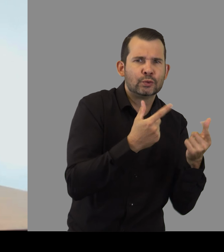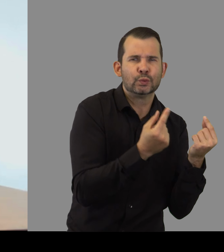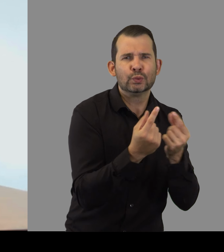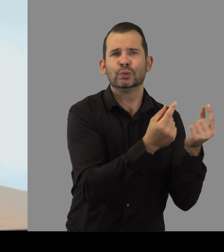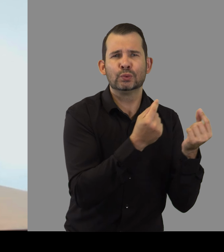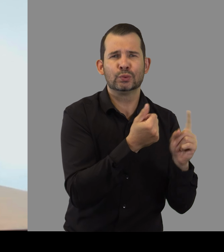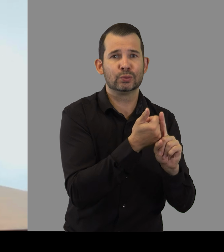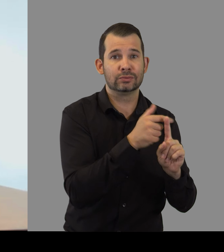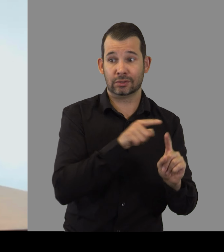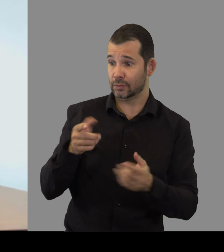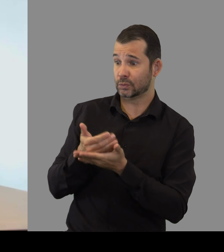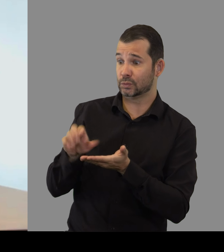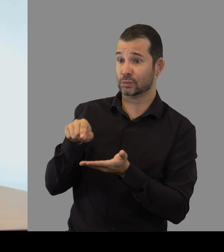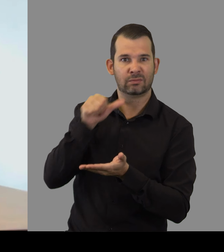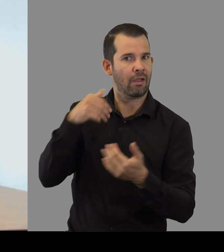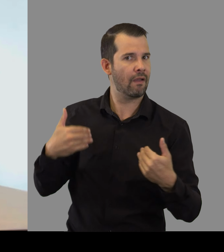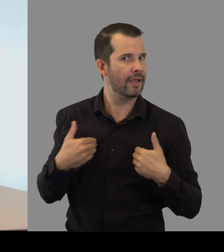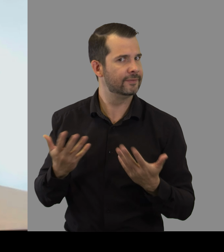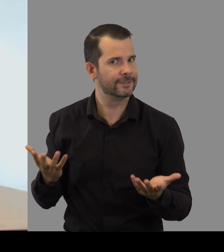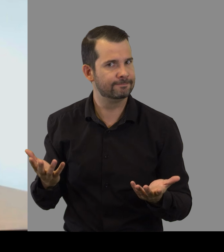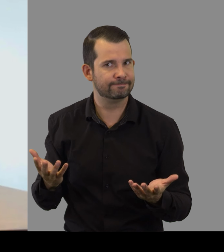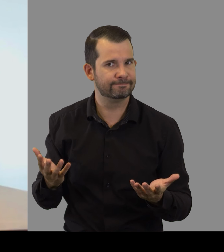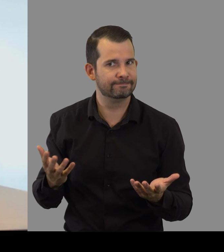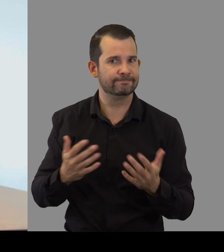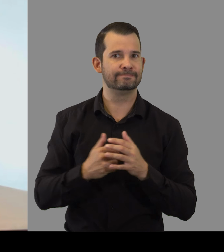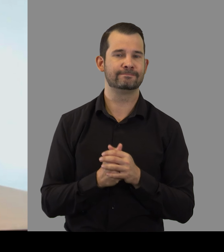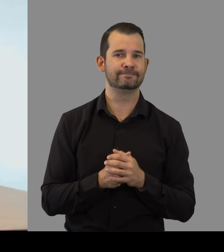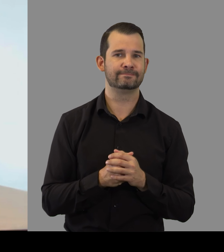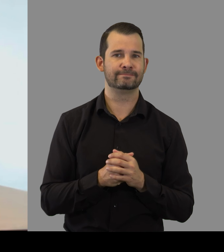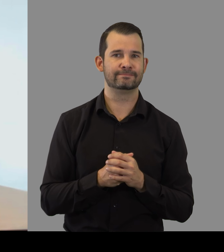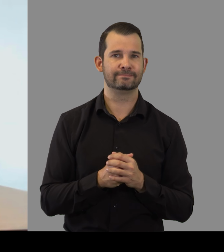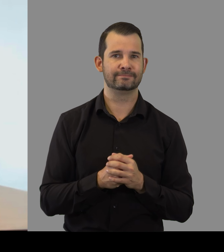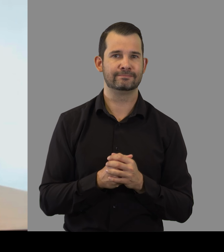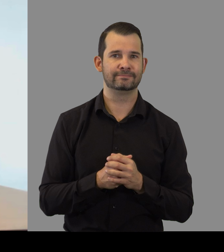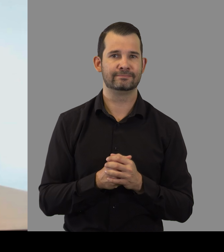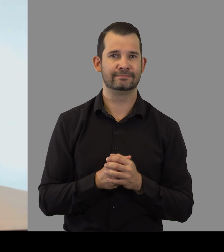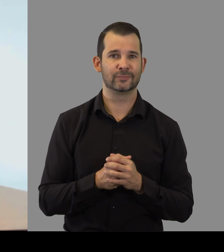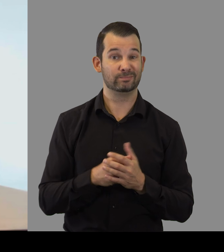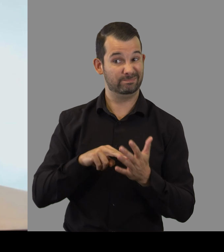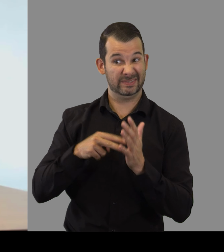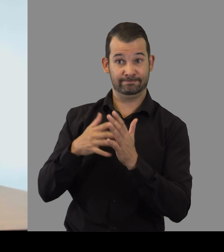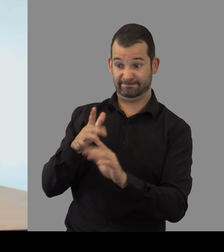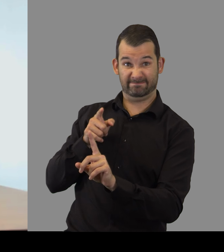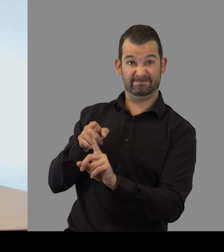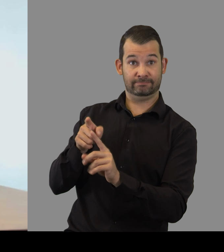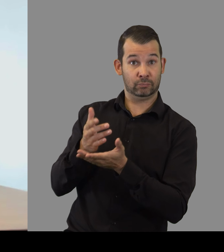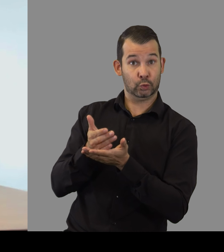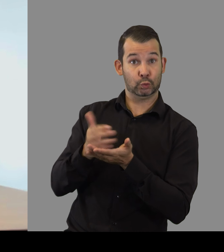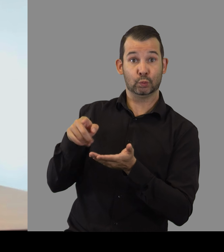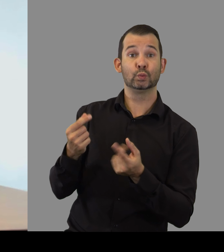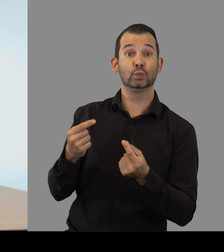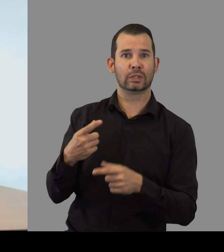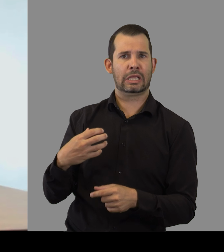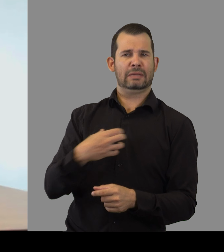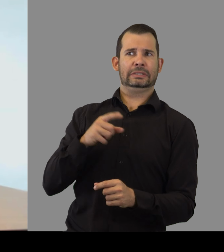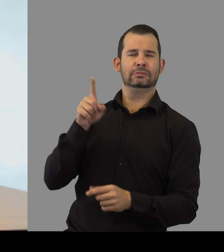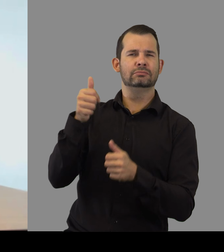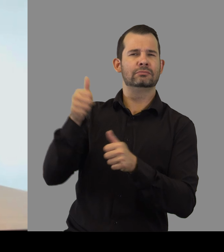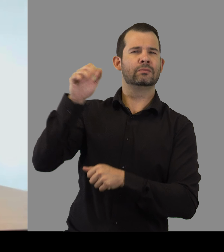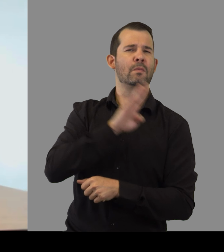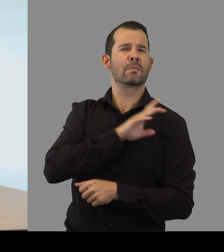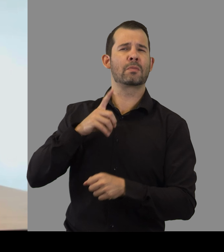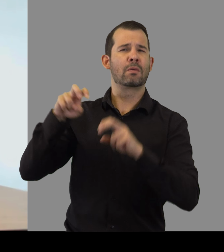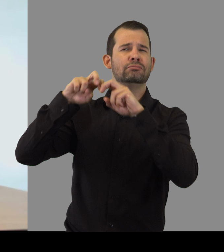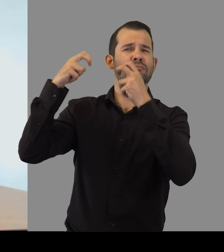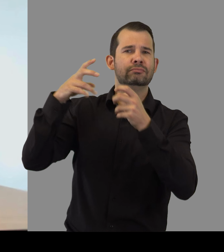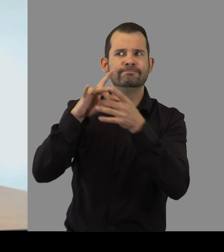the appeal. That does not exist in exclusions. For exclusions, they're